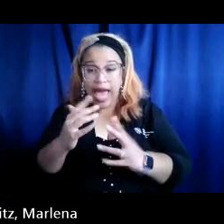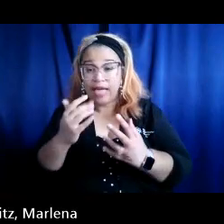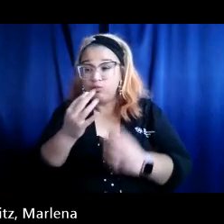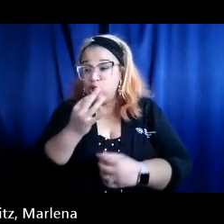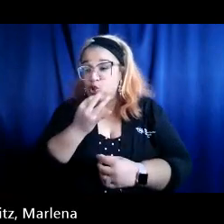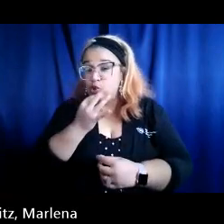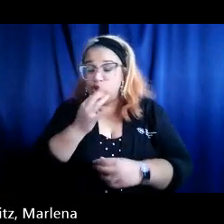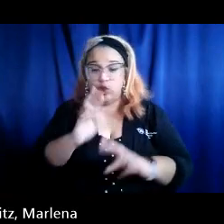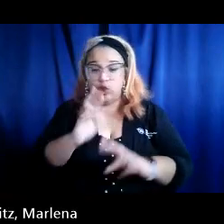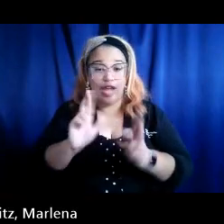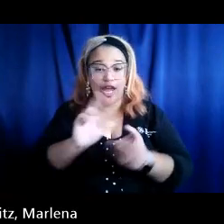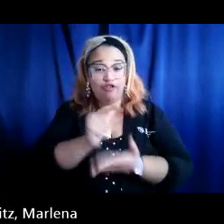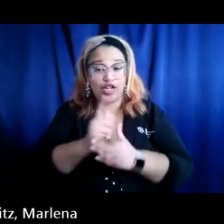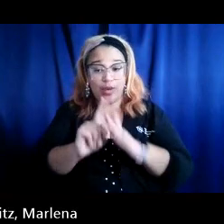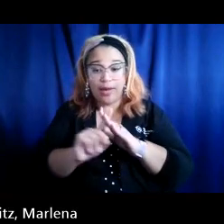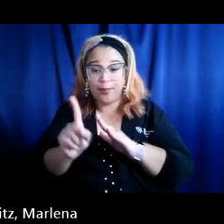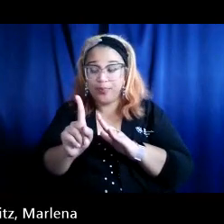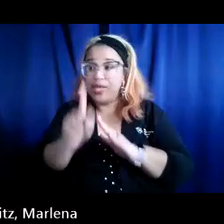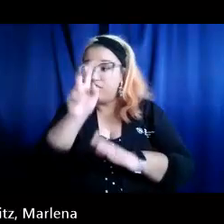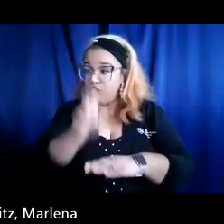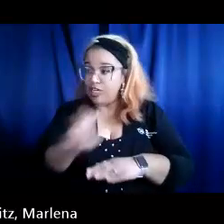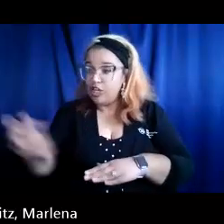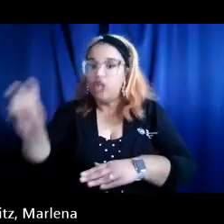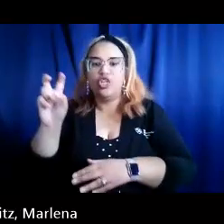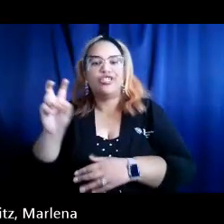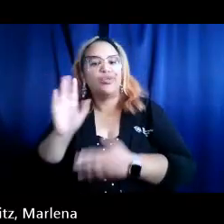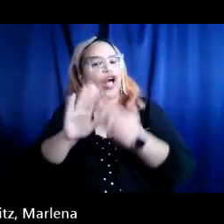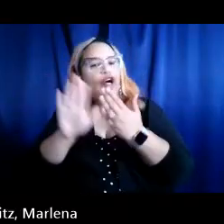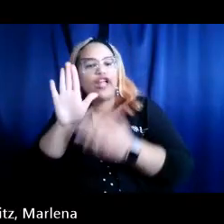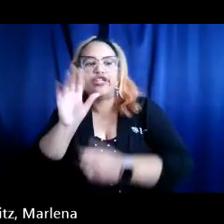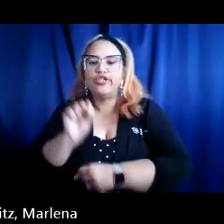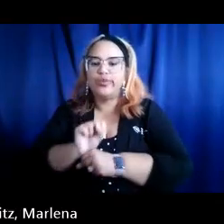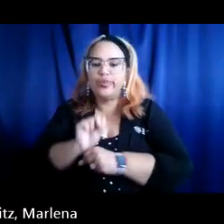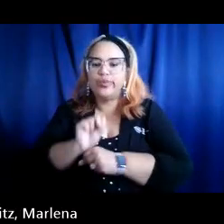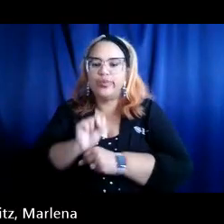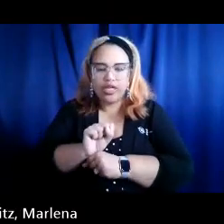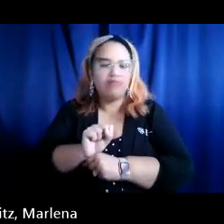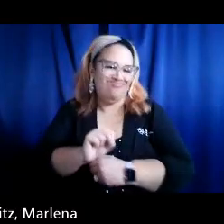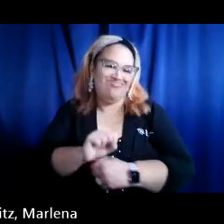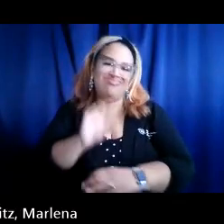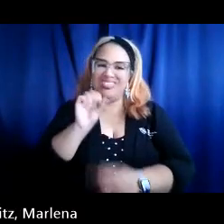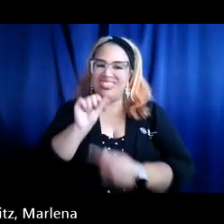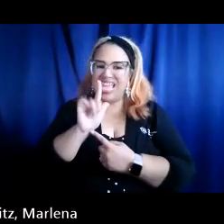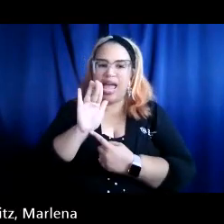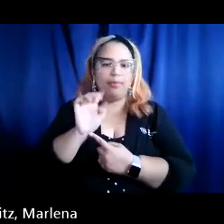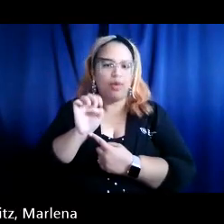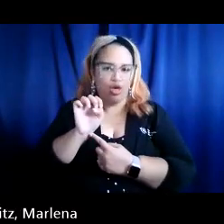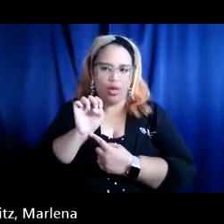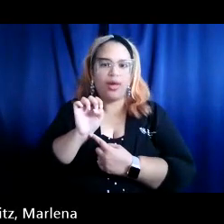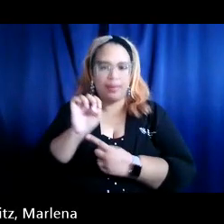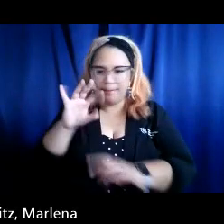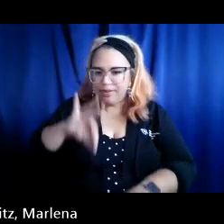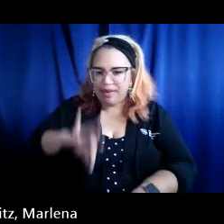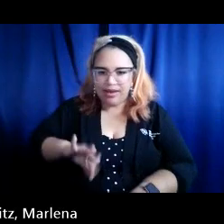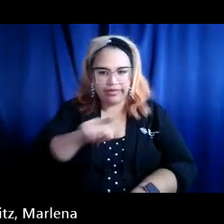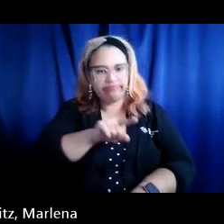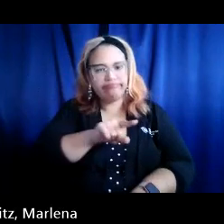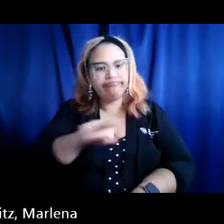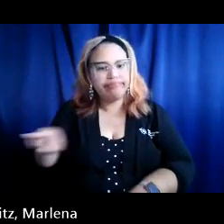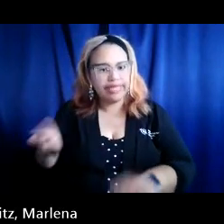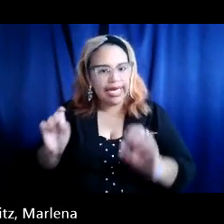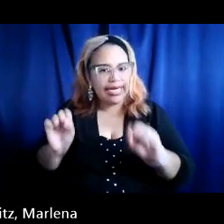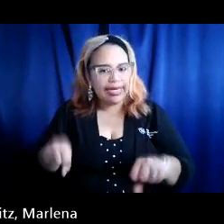at implementing Stable with their onboarding process. And so we're very thankful to them. But this kind of section right now is to make sure that you